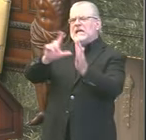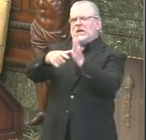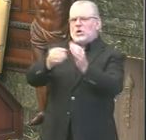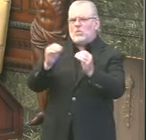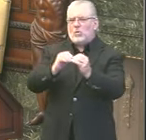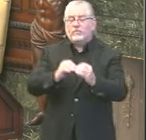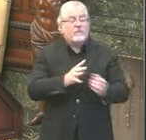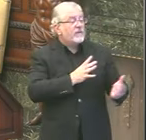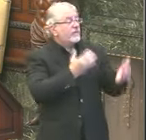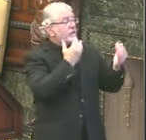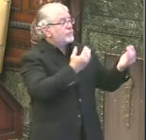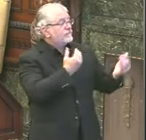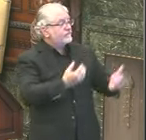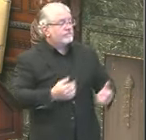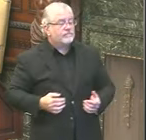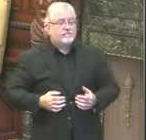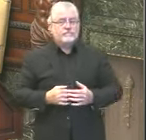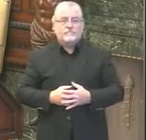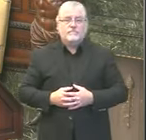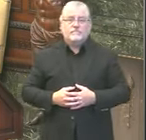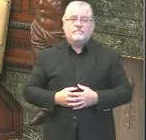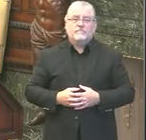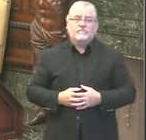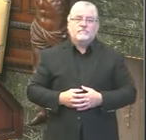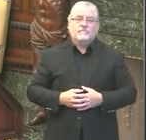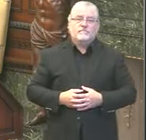guys. Thank you.